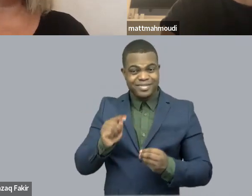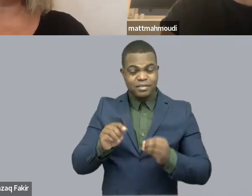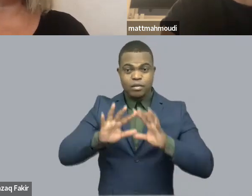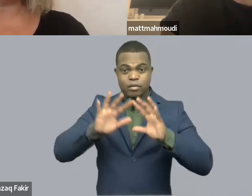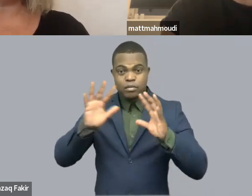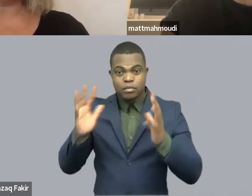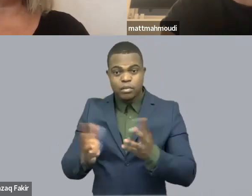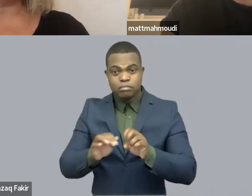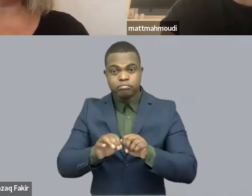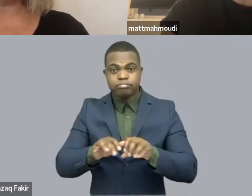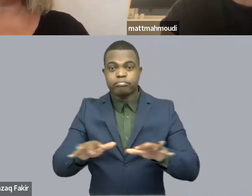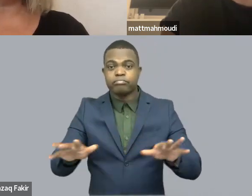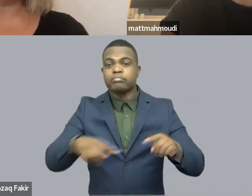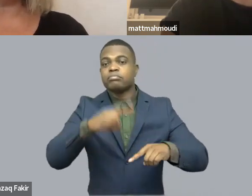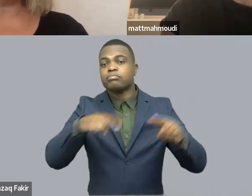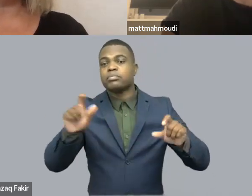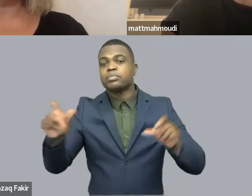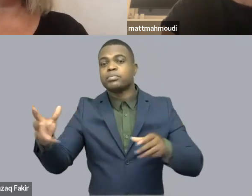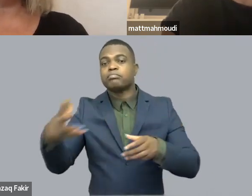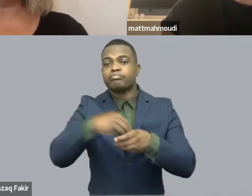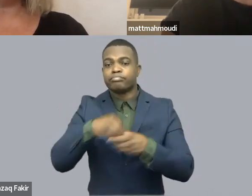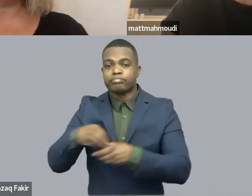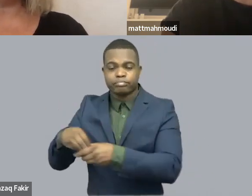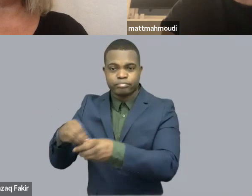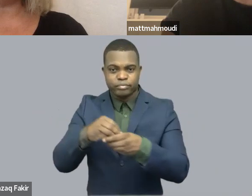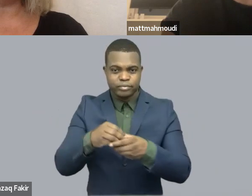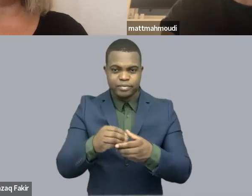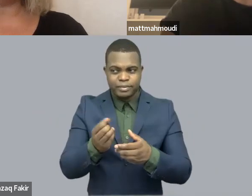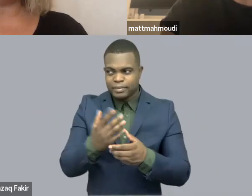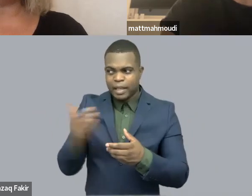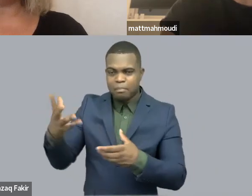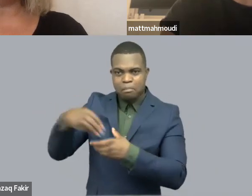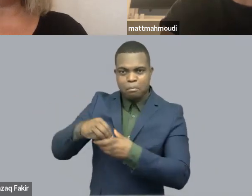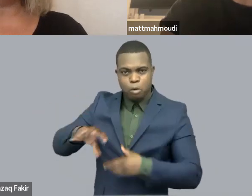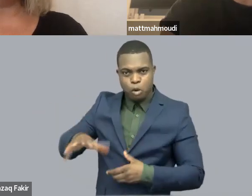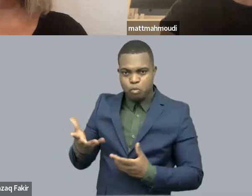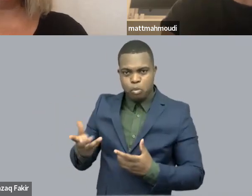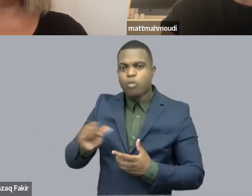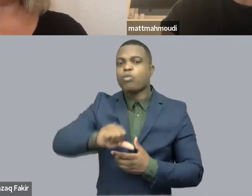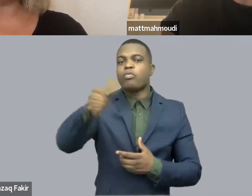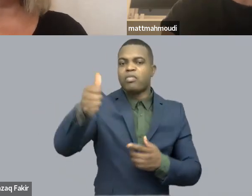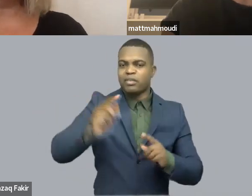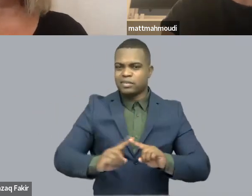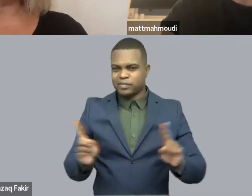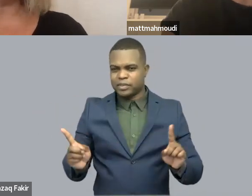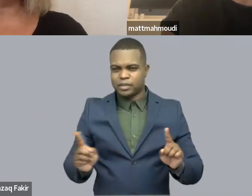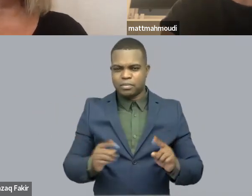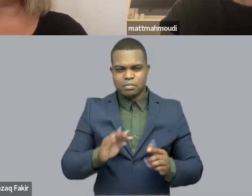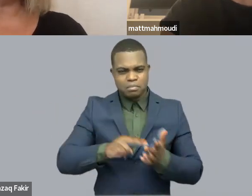promising signs of potential change in attitude, not least in the EU AI Act, which is the European